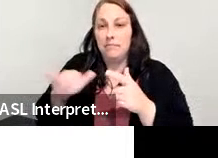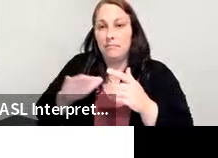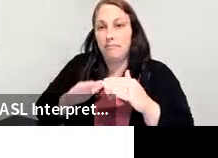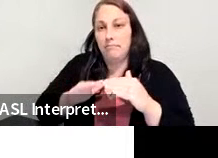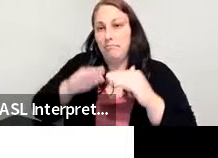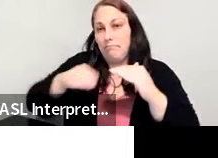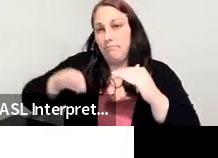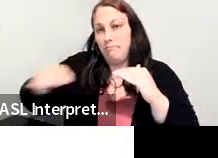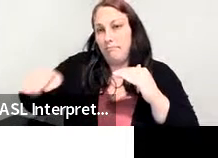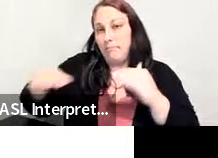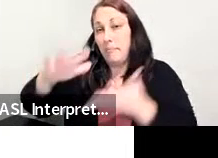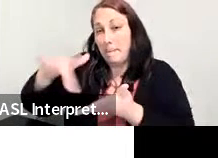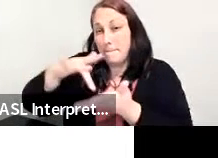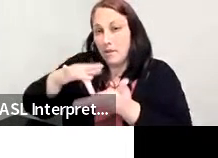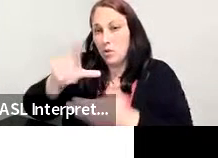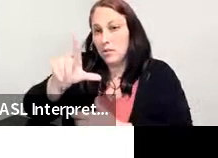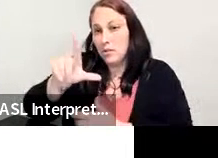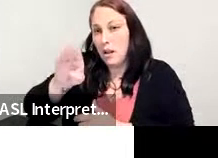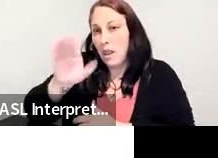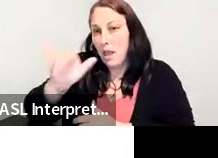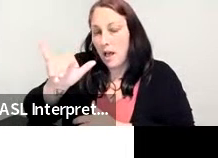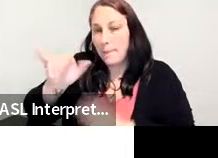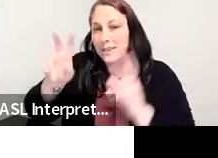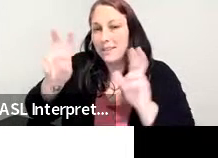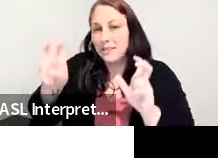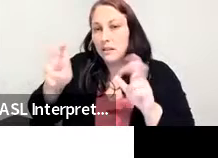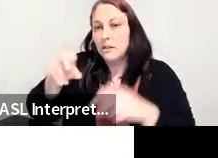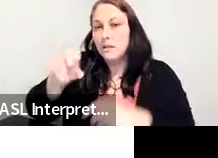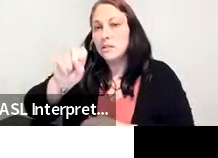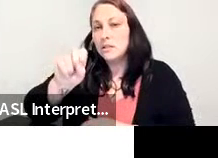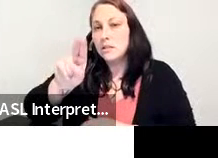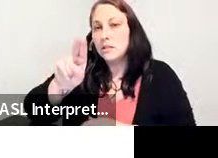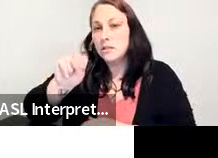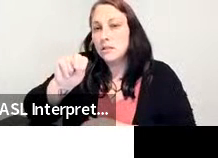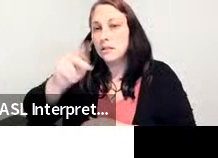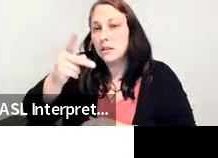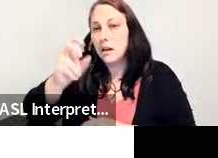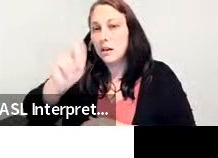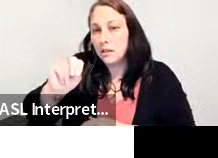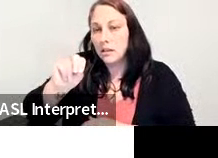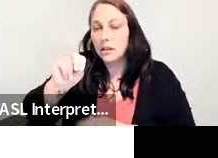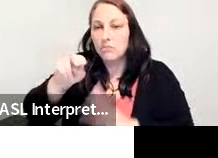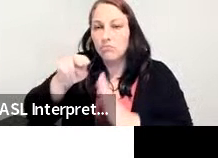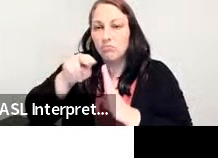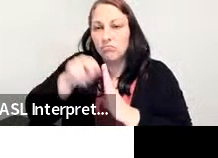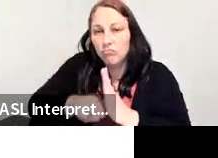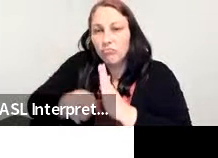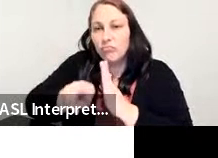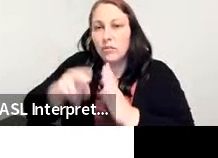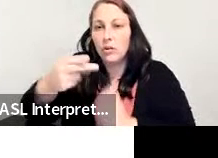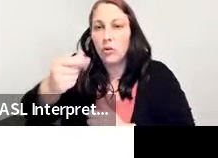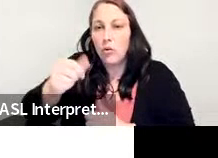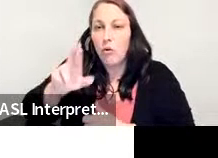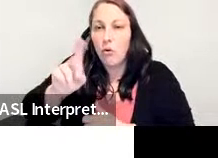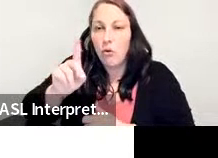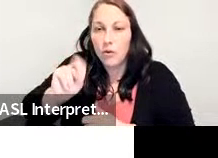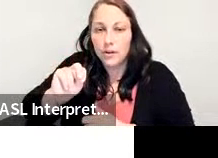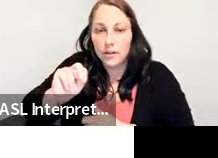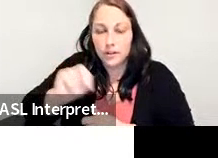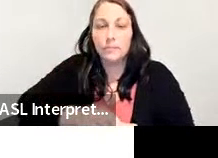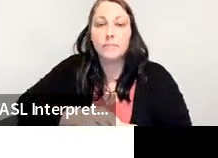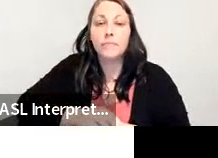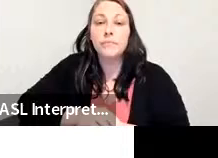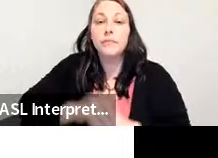onto the 2nd floor roof terrace, and then down to 6th Street to beyond to Brentwood